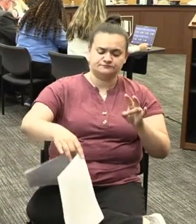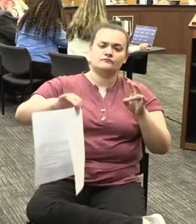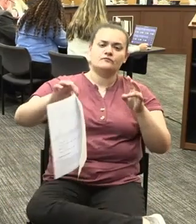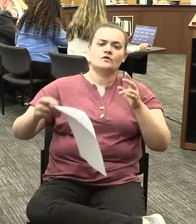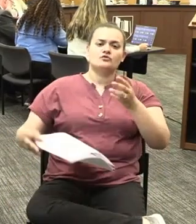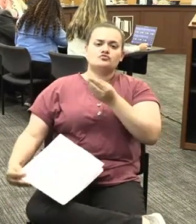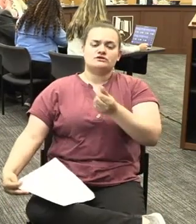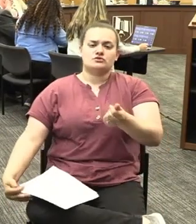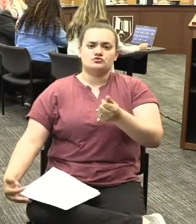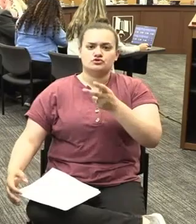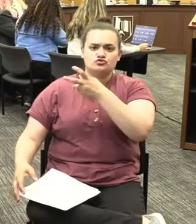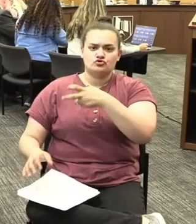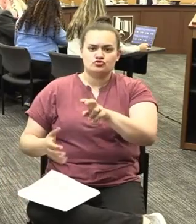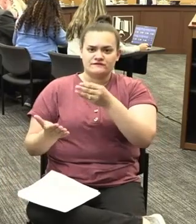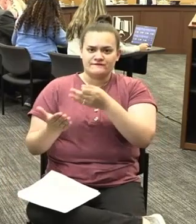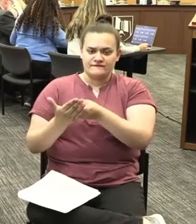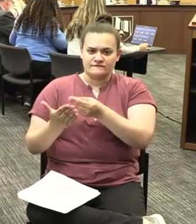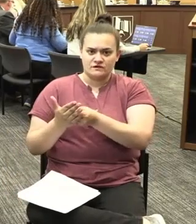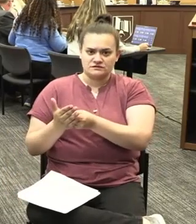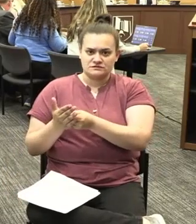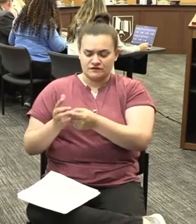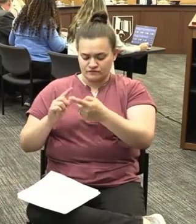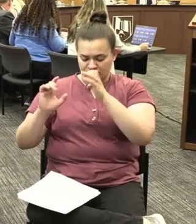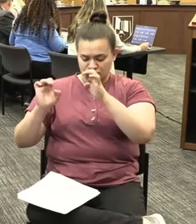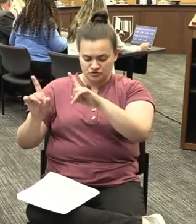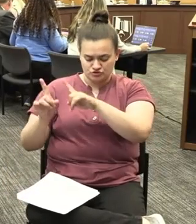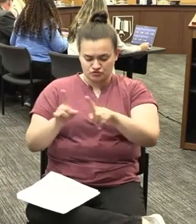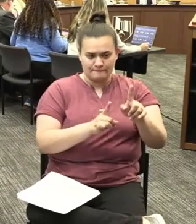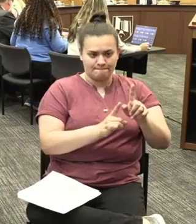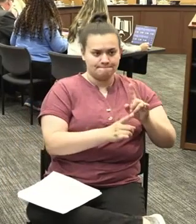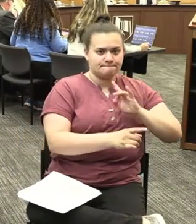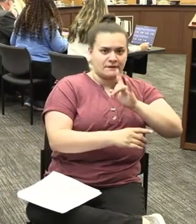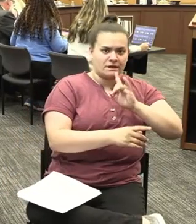fund to operations and maintenance restricted funds. So moved.